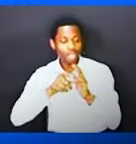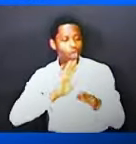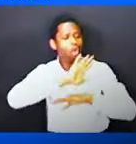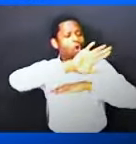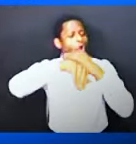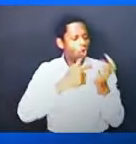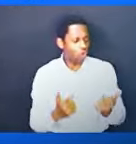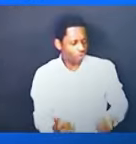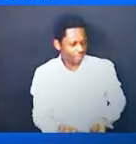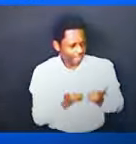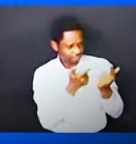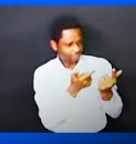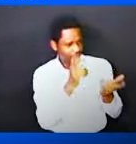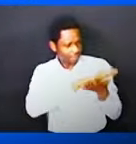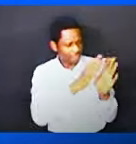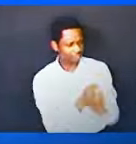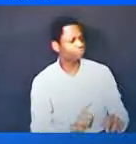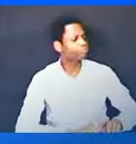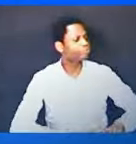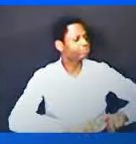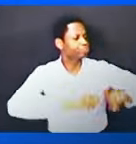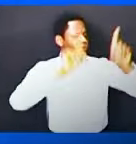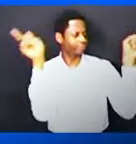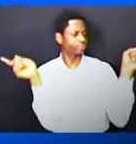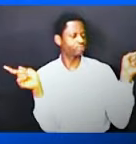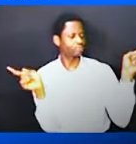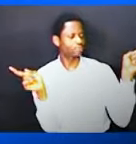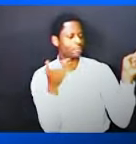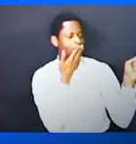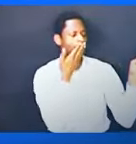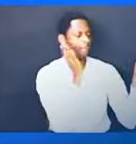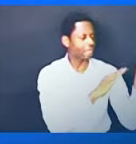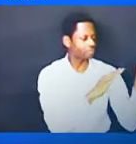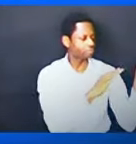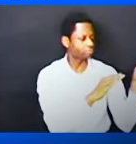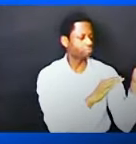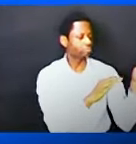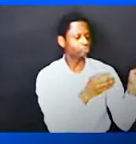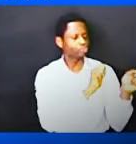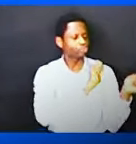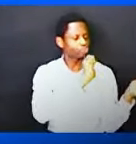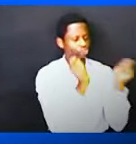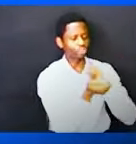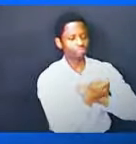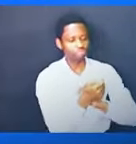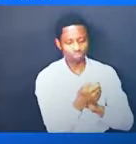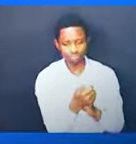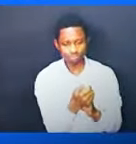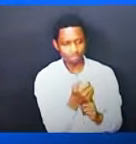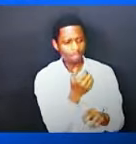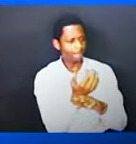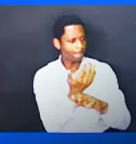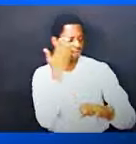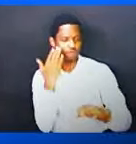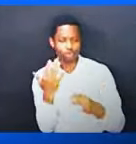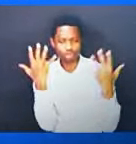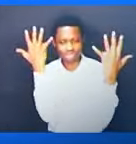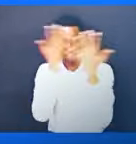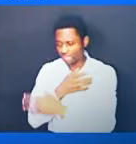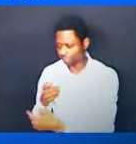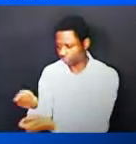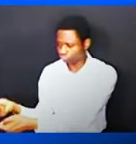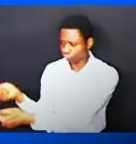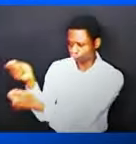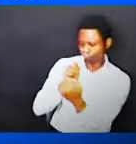is lived different. Now, and what you know, now Brabo, Suninara, or Bono, quite. The change is radical. Na sans a try away